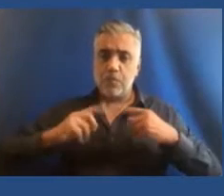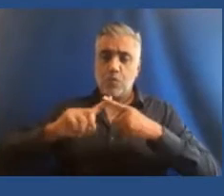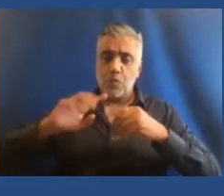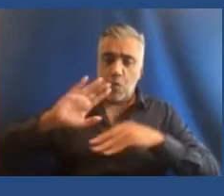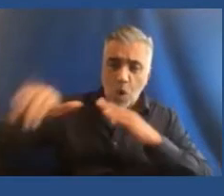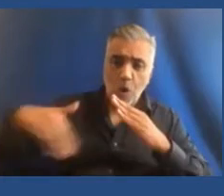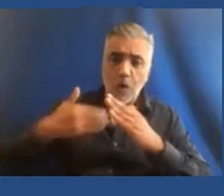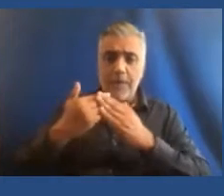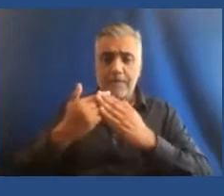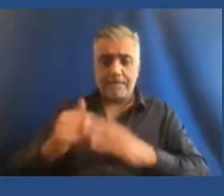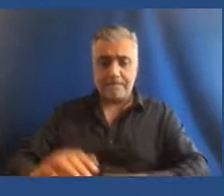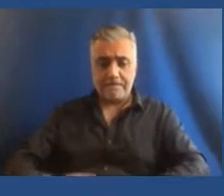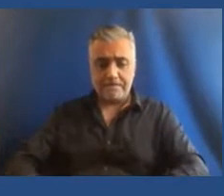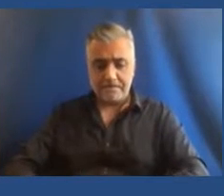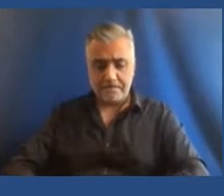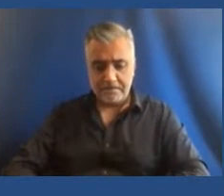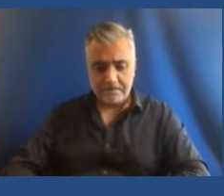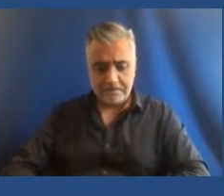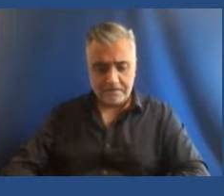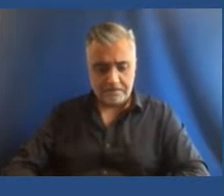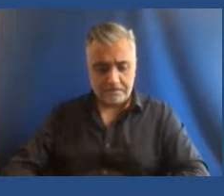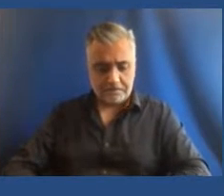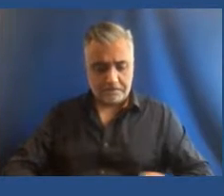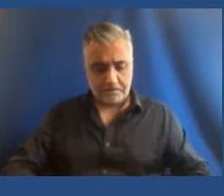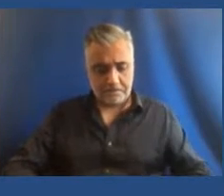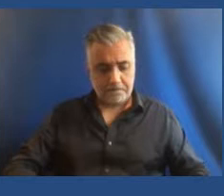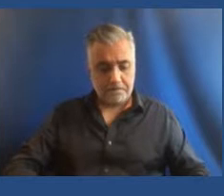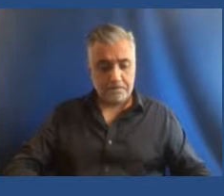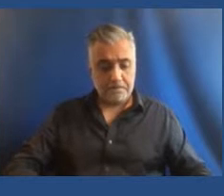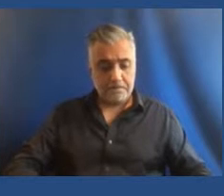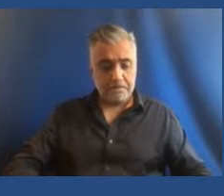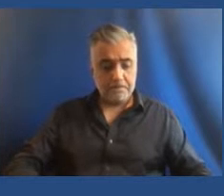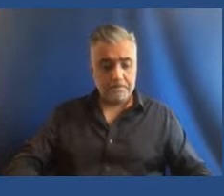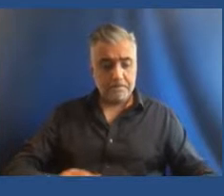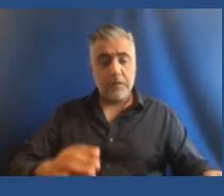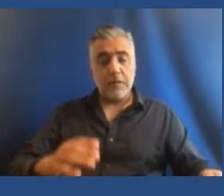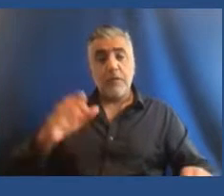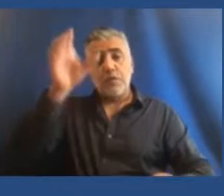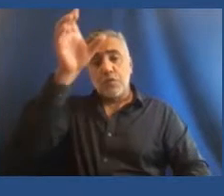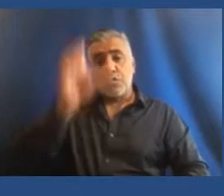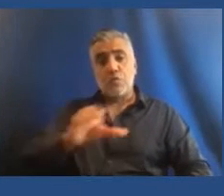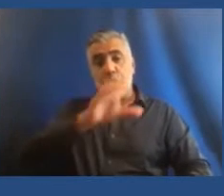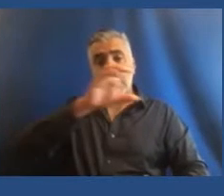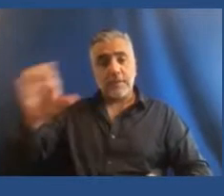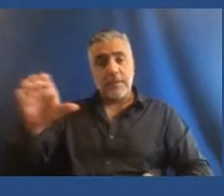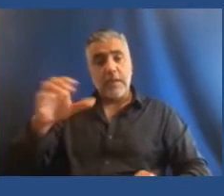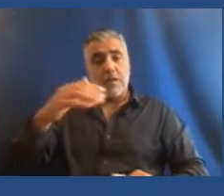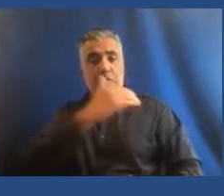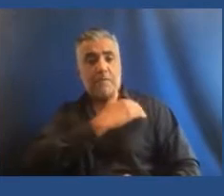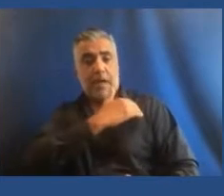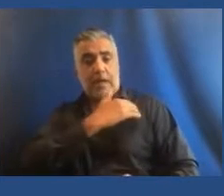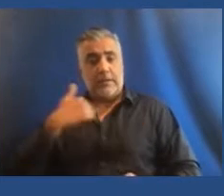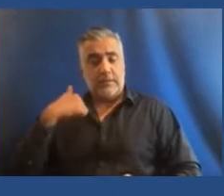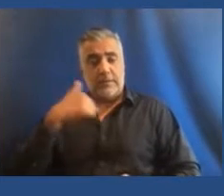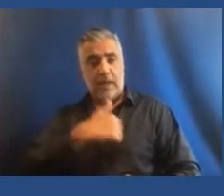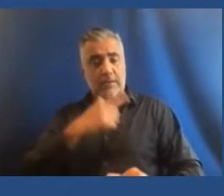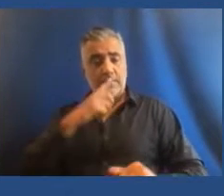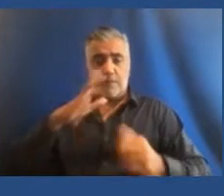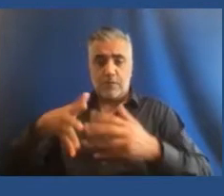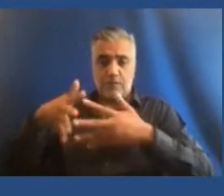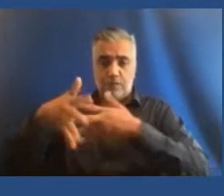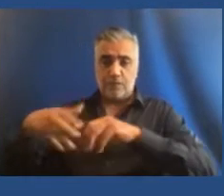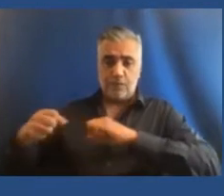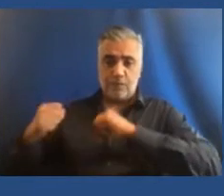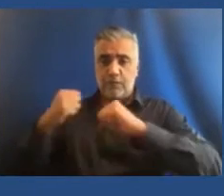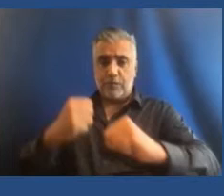Yet the cross planted in the ground not only invites us to be well-rooted, it also raises and extends its arms